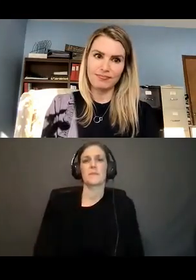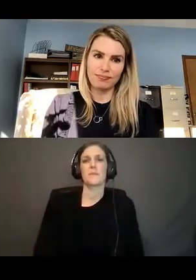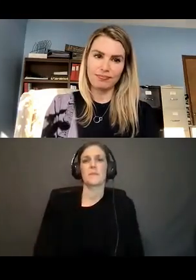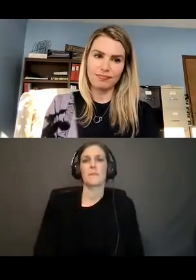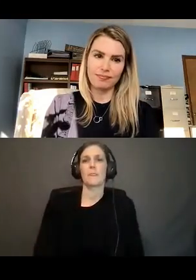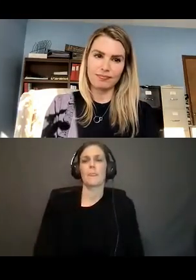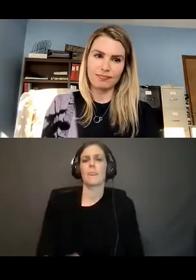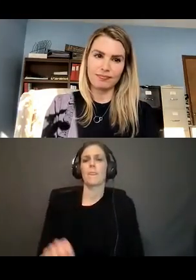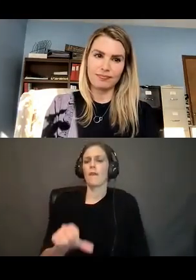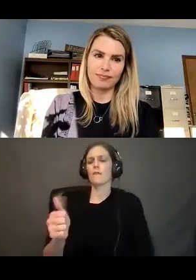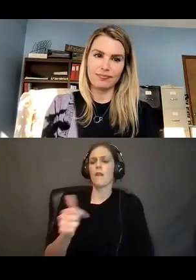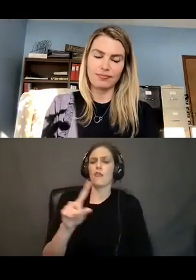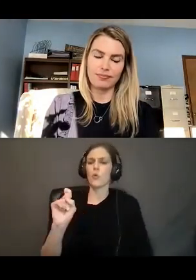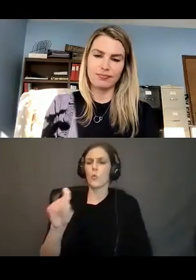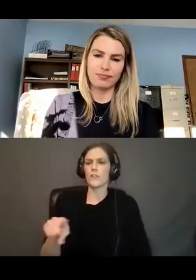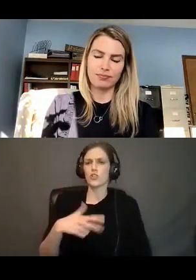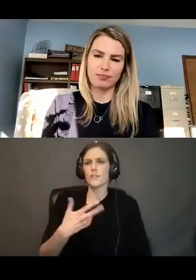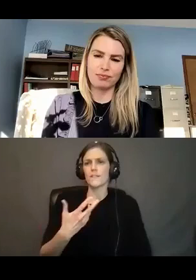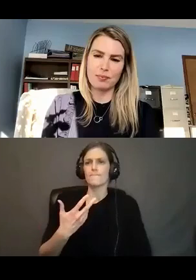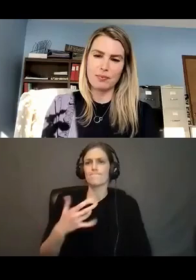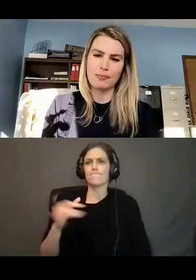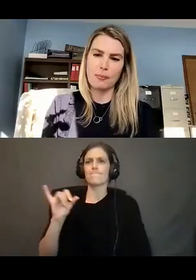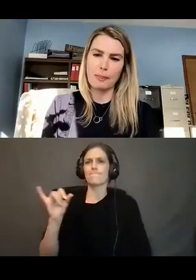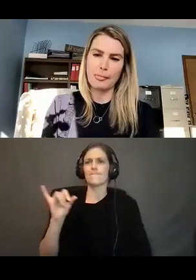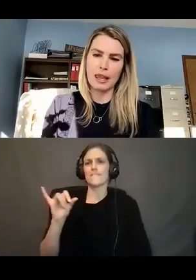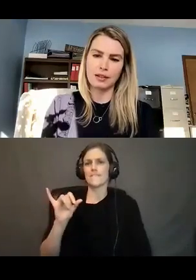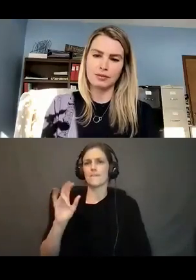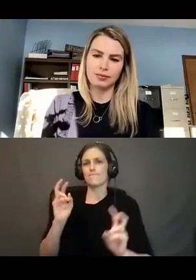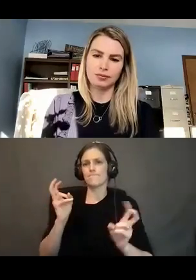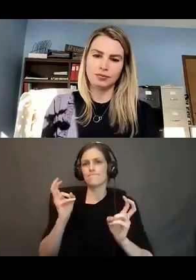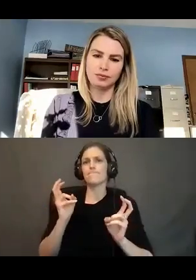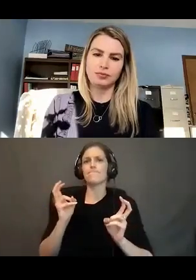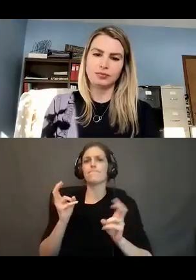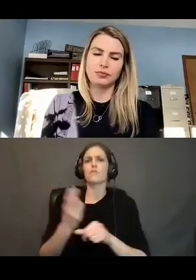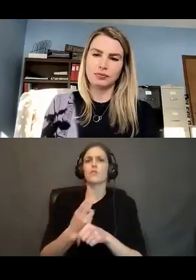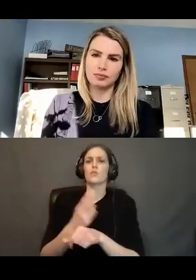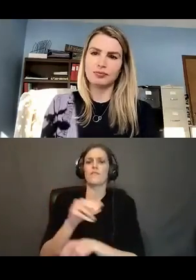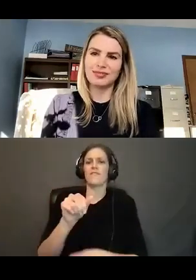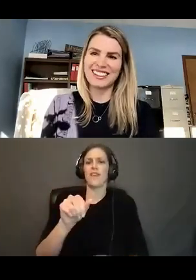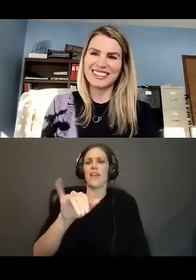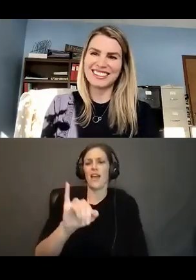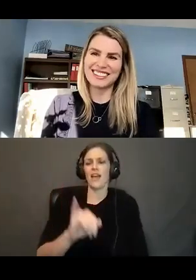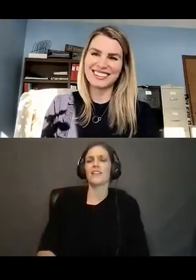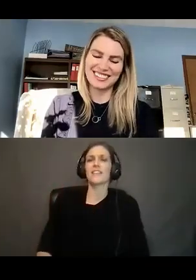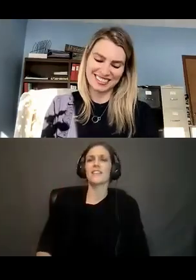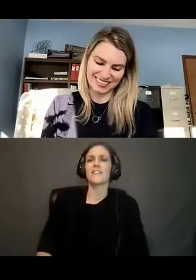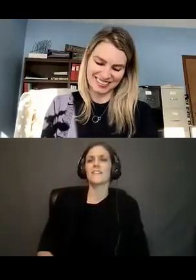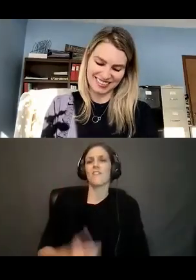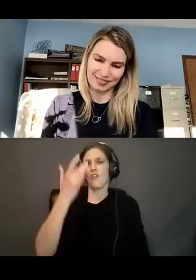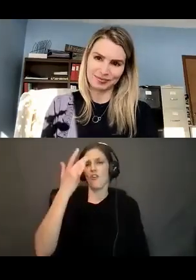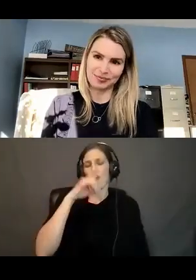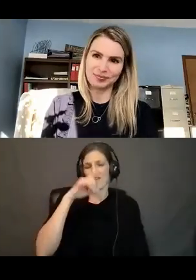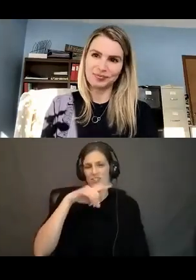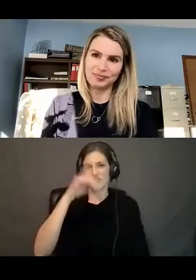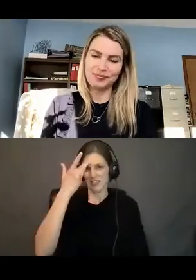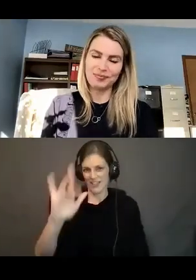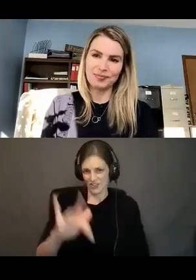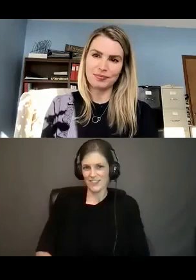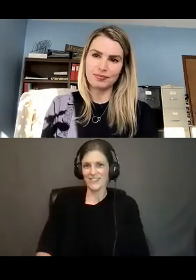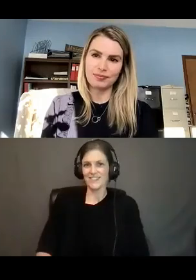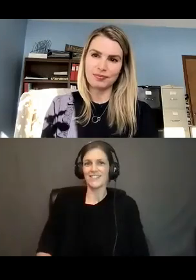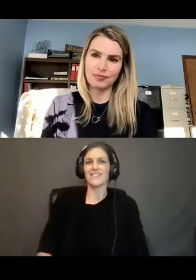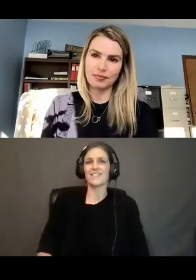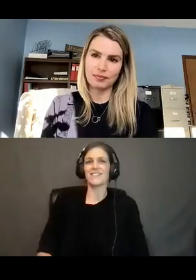Another one, sort of along the same lines about use of AI, artificial intelligence, to